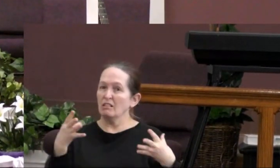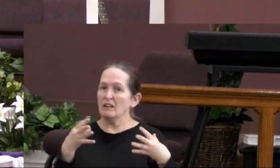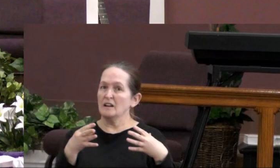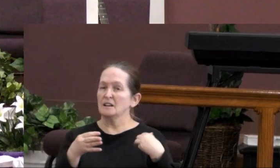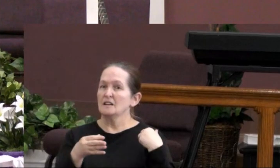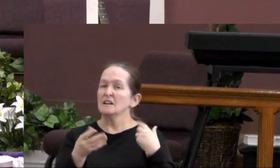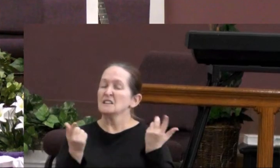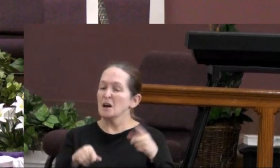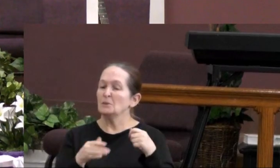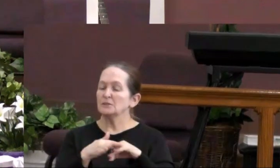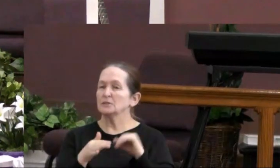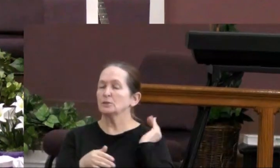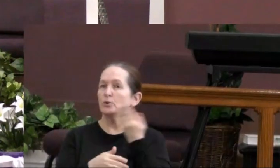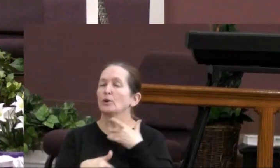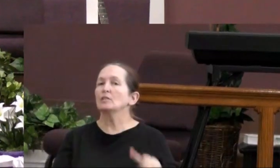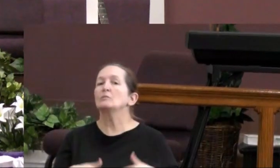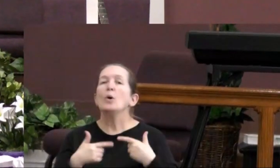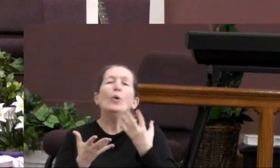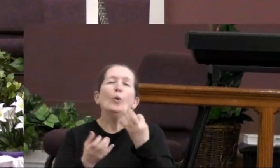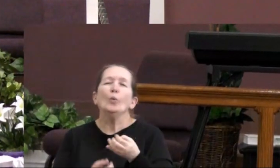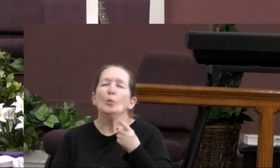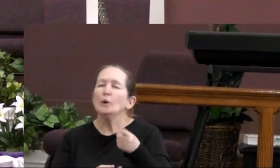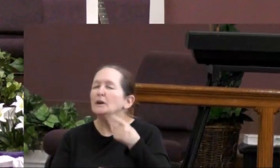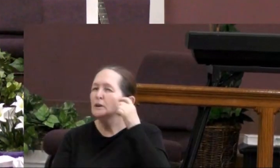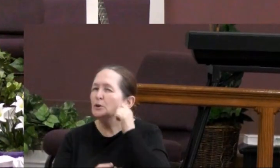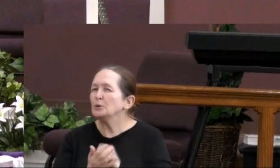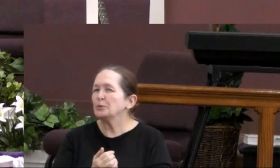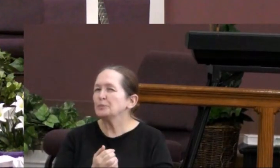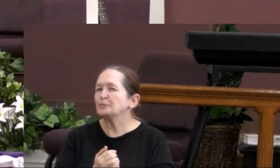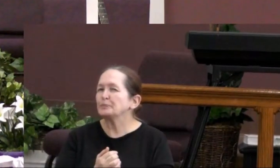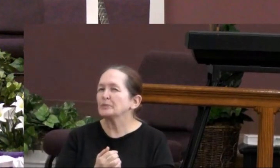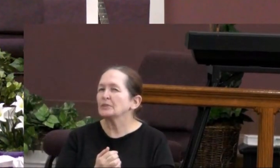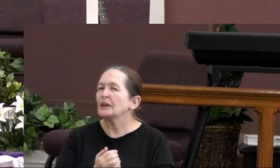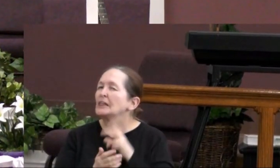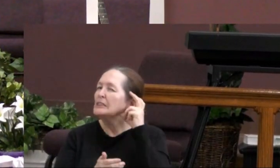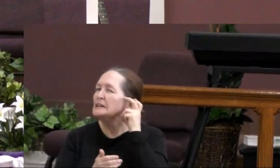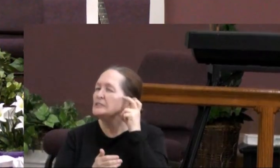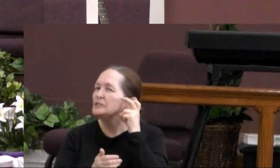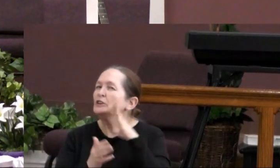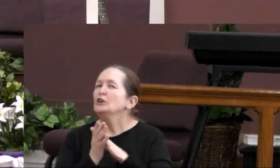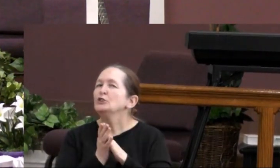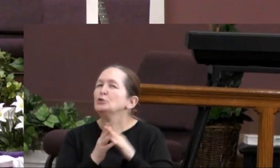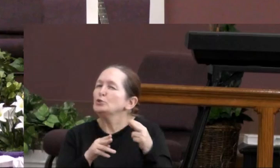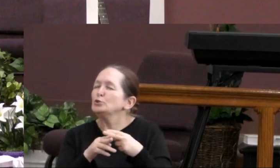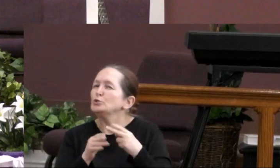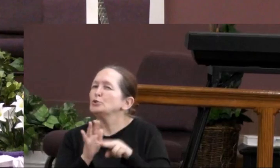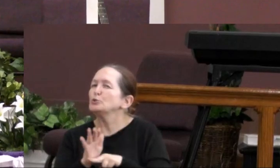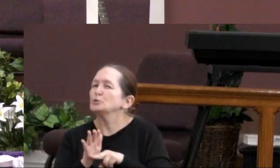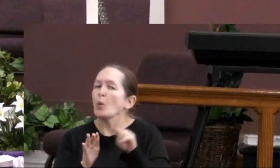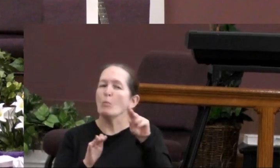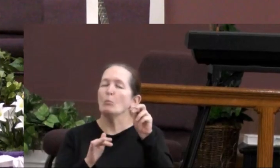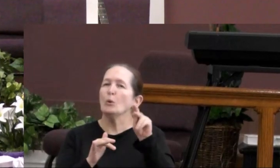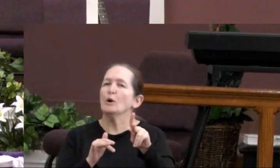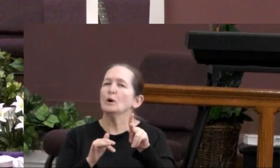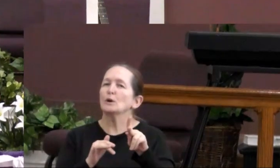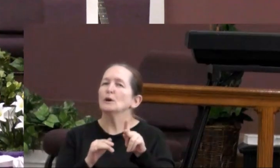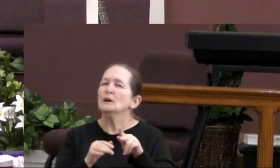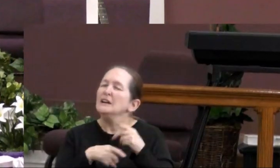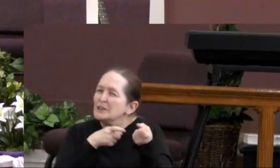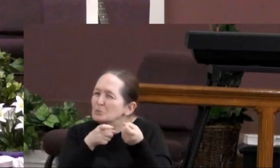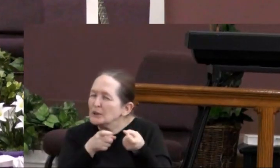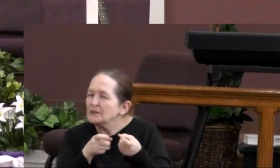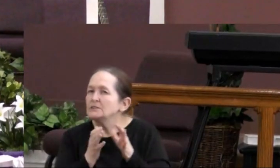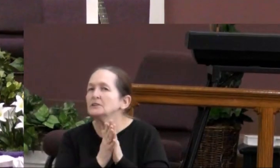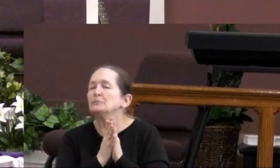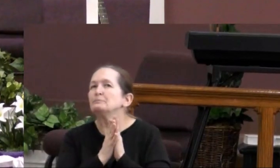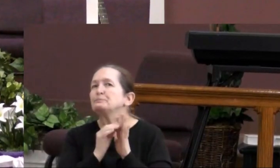But I want you to catch the brevity in which Mark describes this. Mark is a storyteller. He wants to